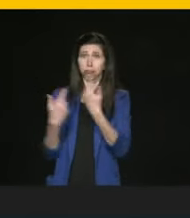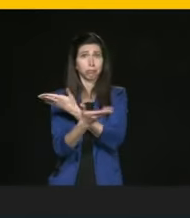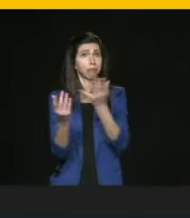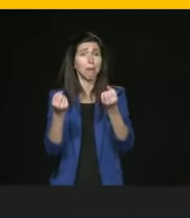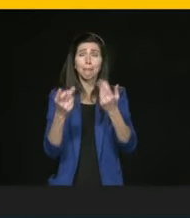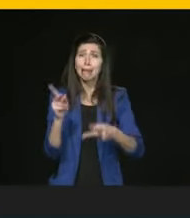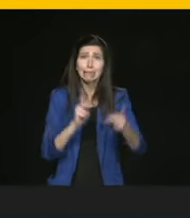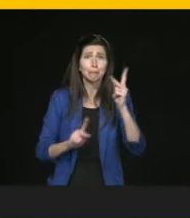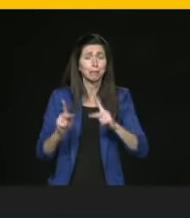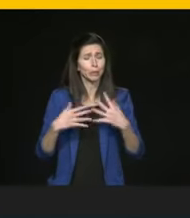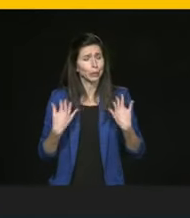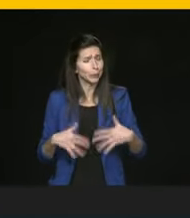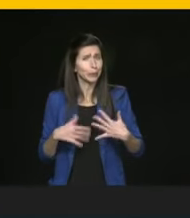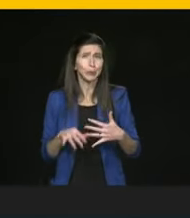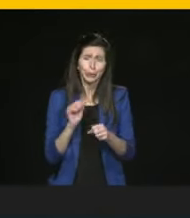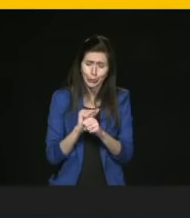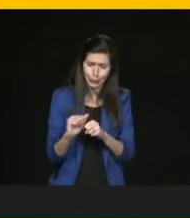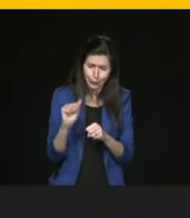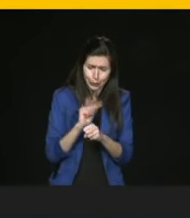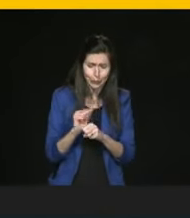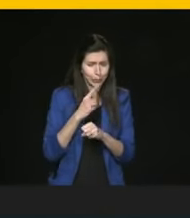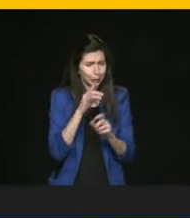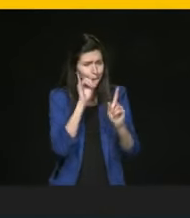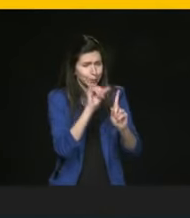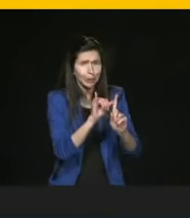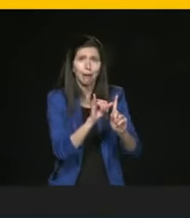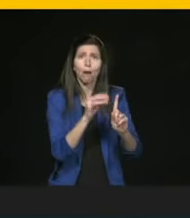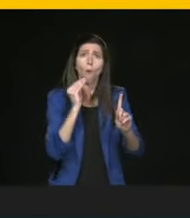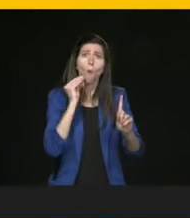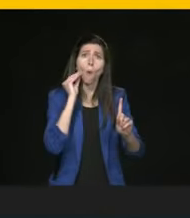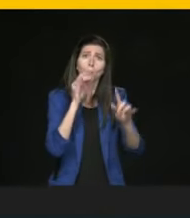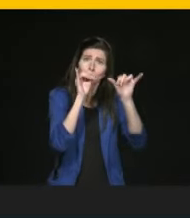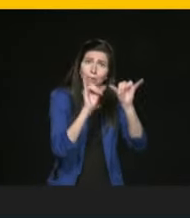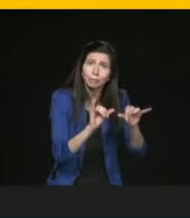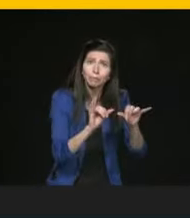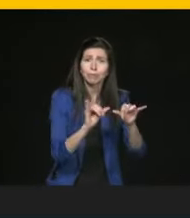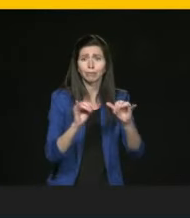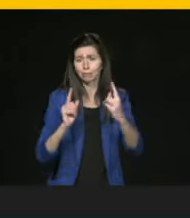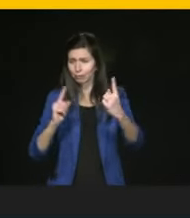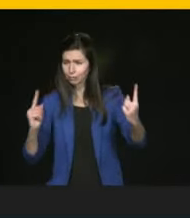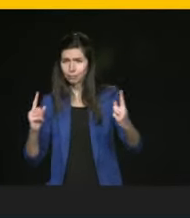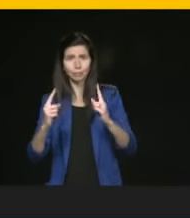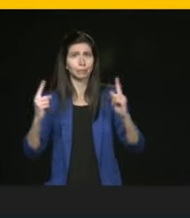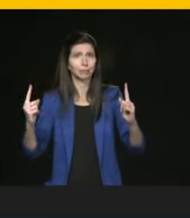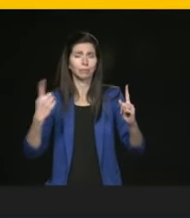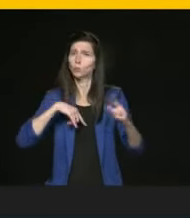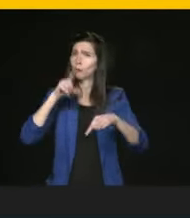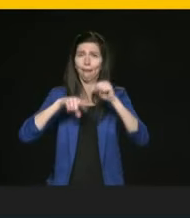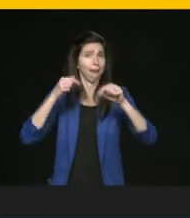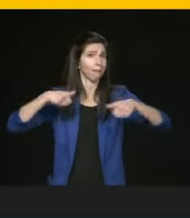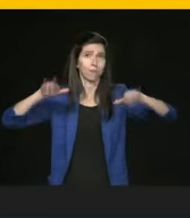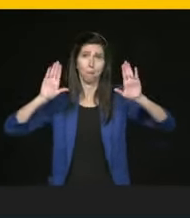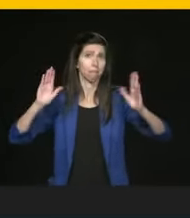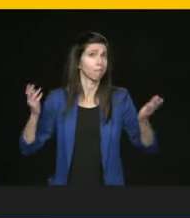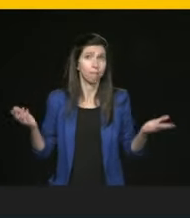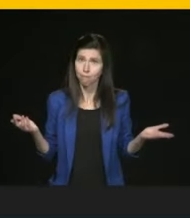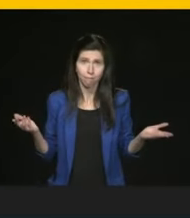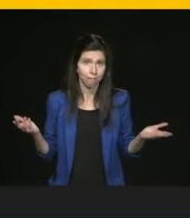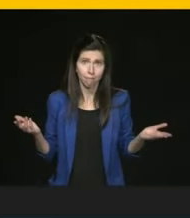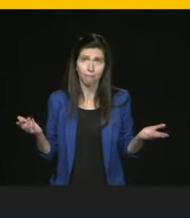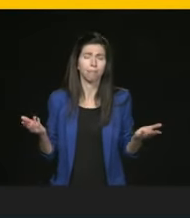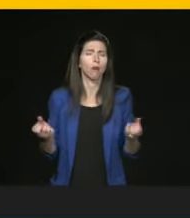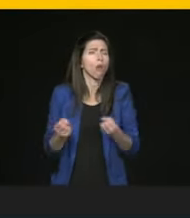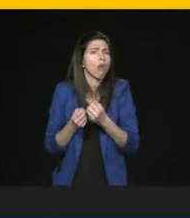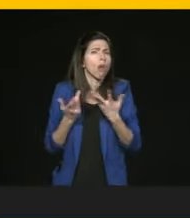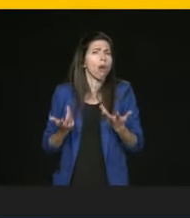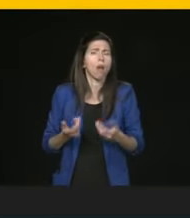lose what we have gained over the last few weeks with the enormous efforts of Canadians and governments.